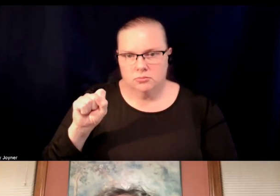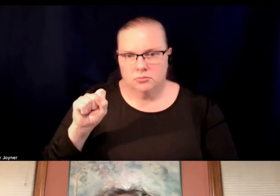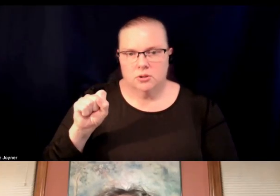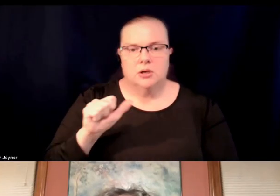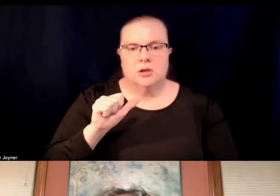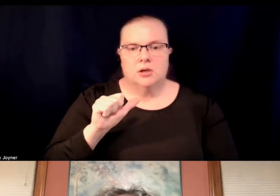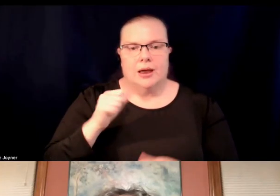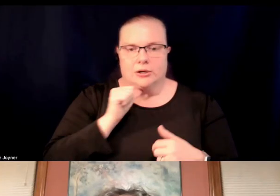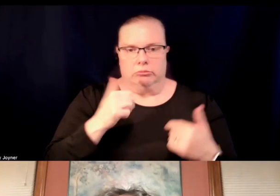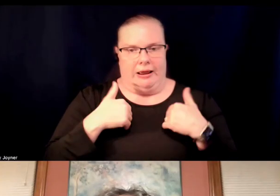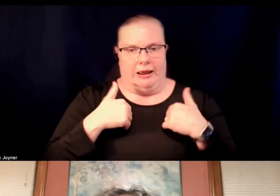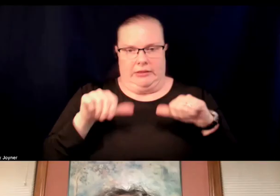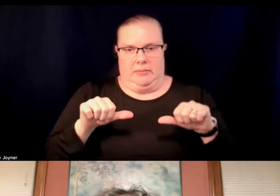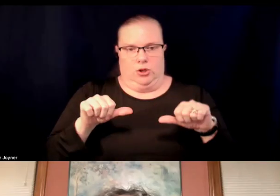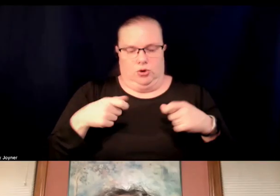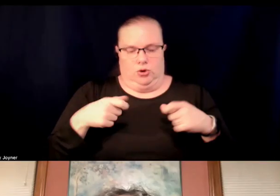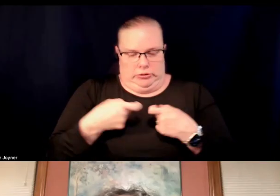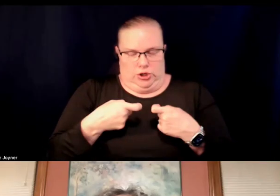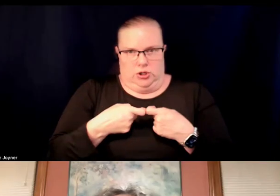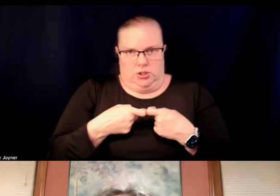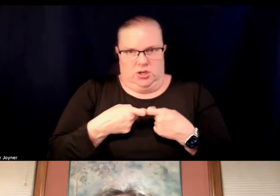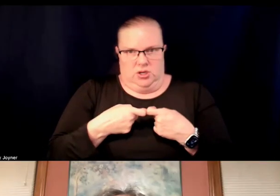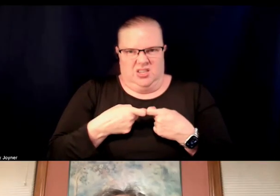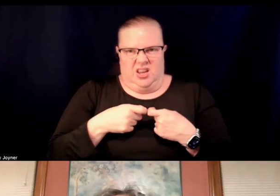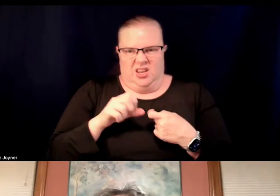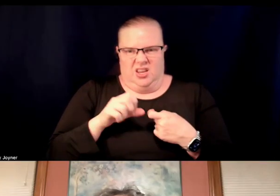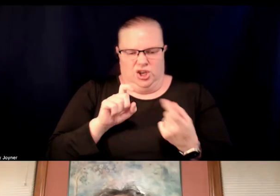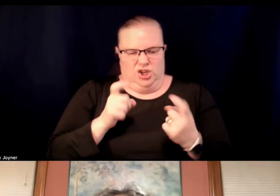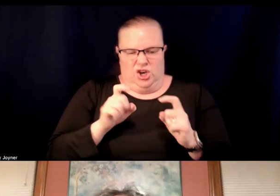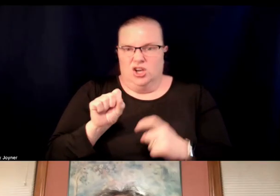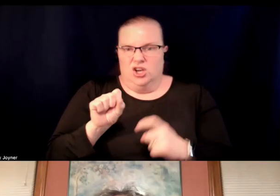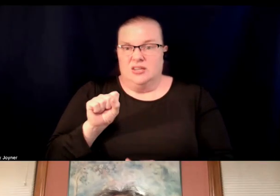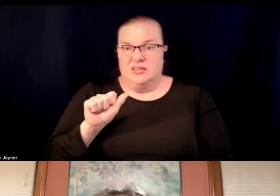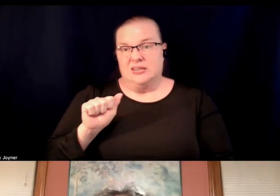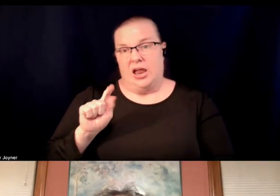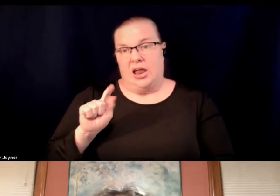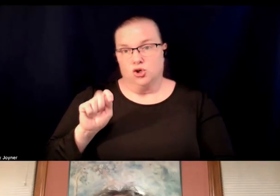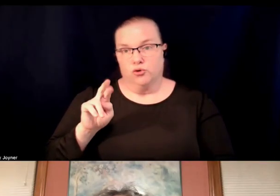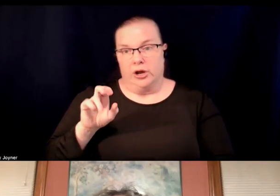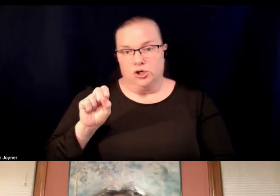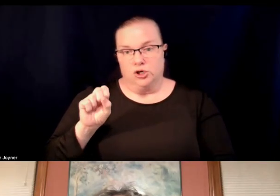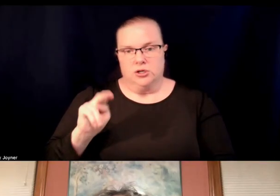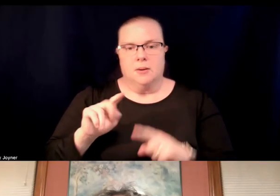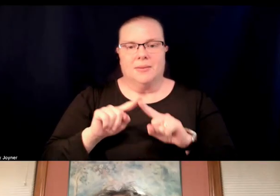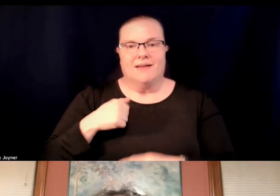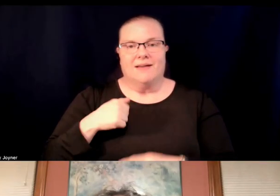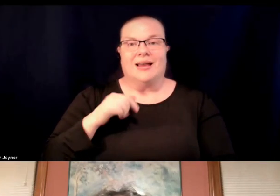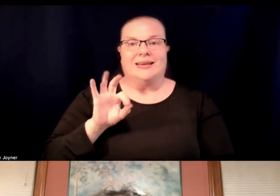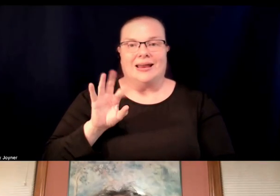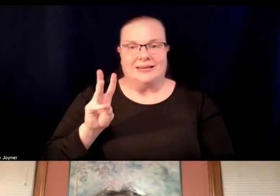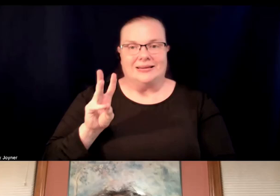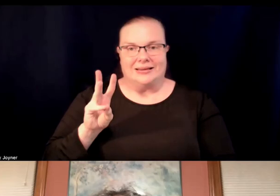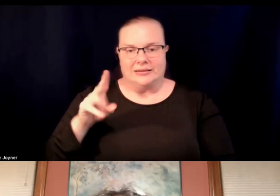digital, to like change all the saturations. I only have 96 pastel colors that I have, and I have to figure out how to